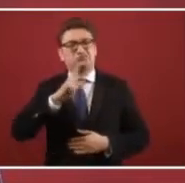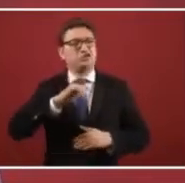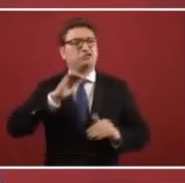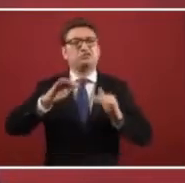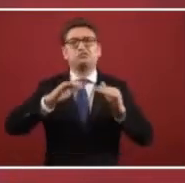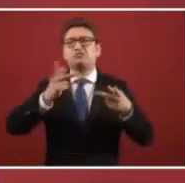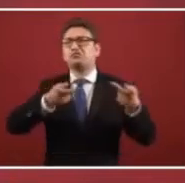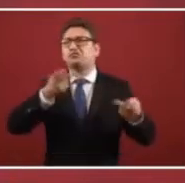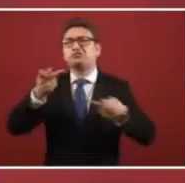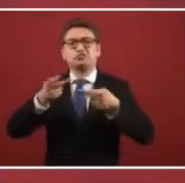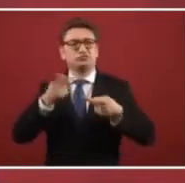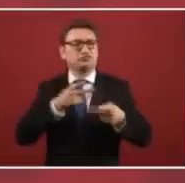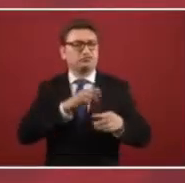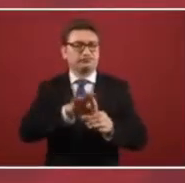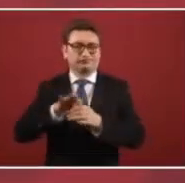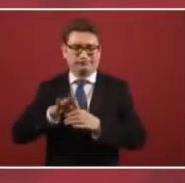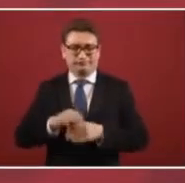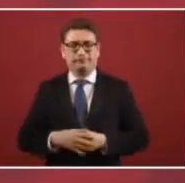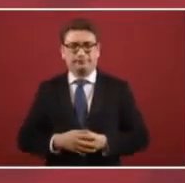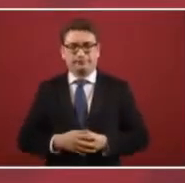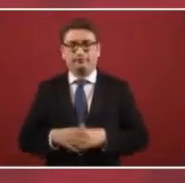the consultation.